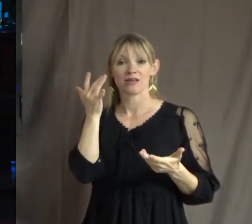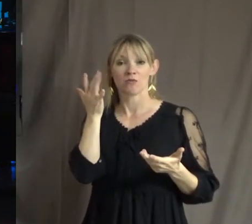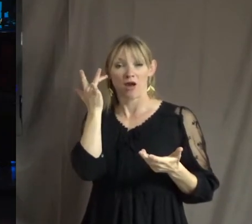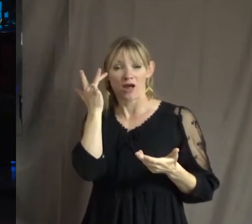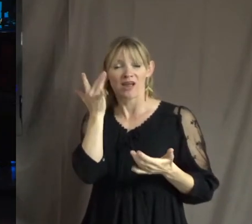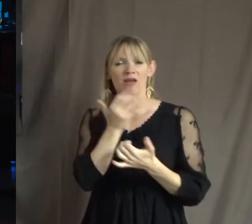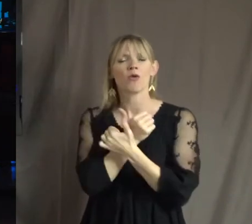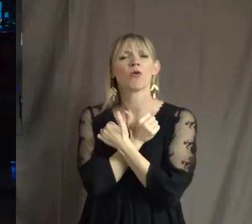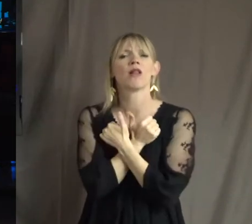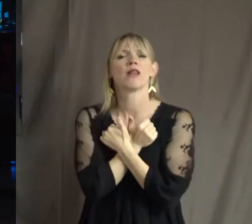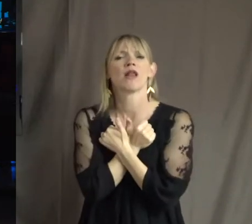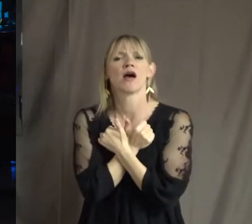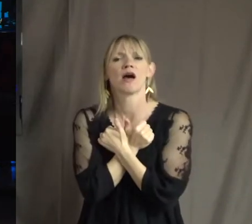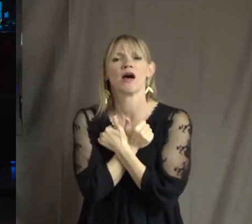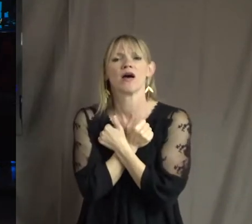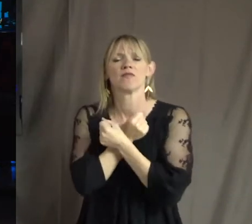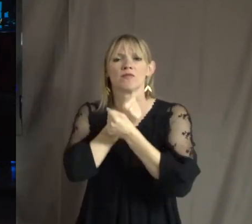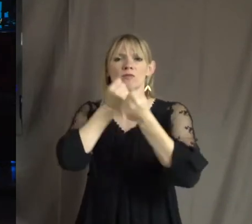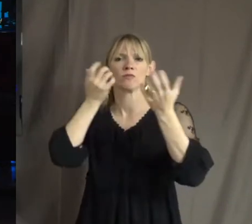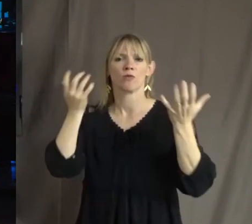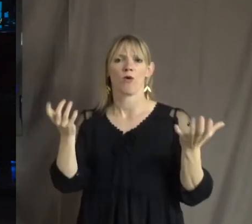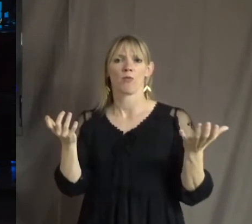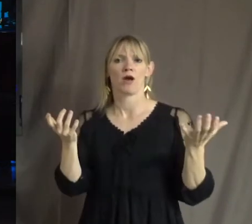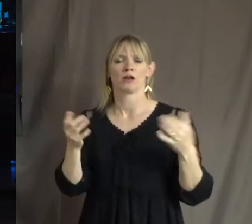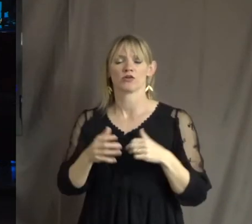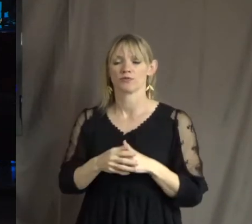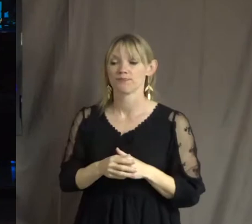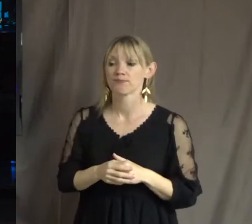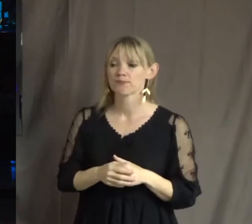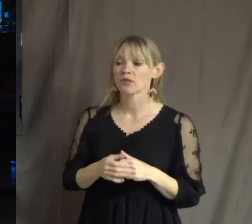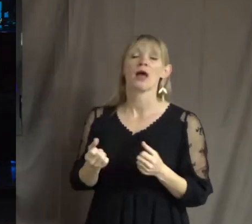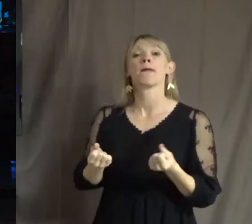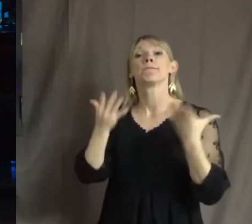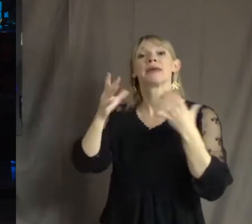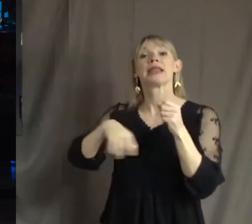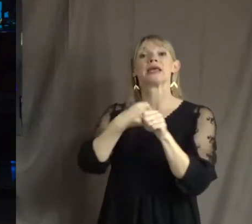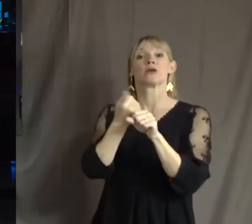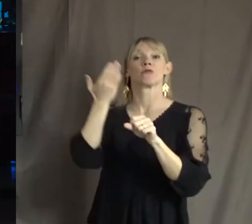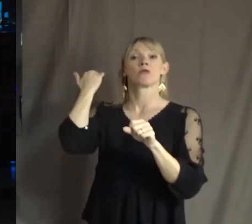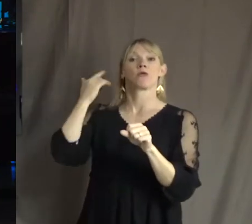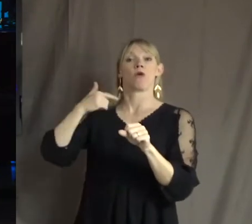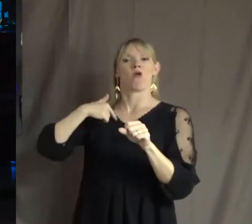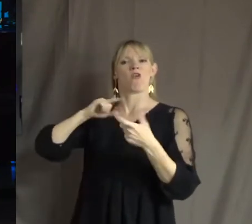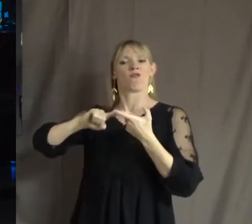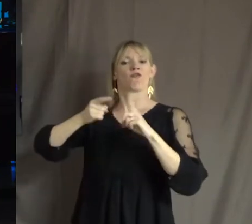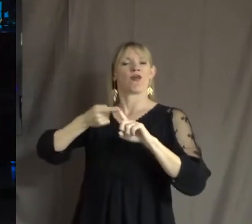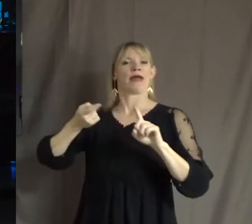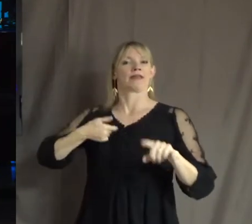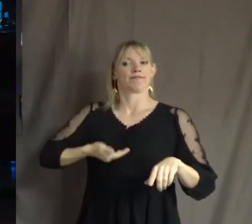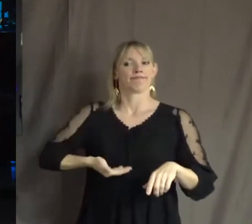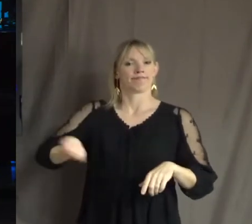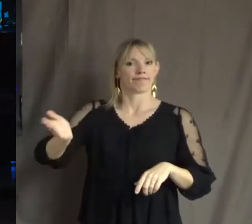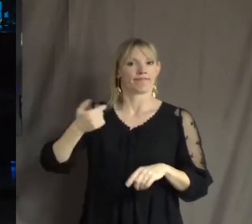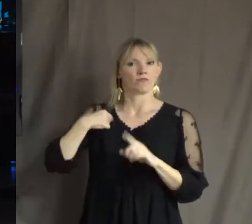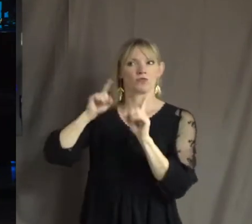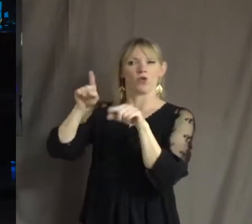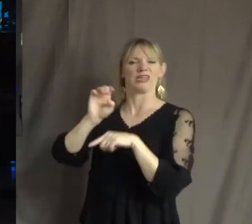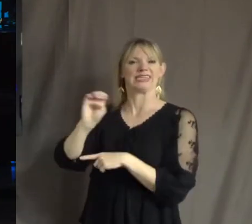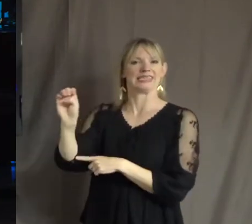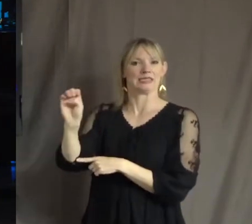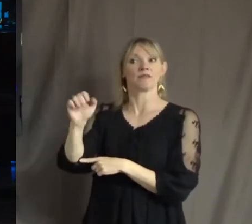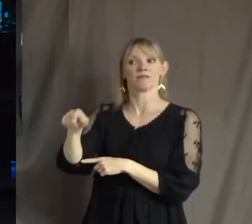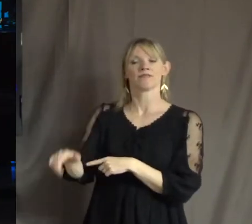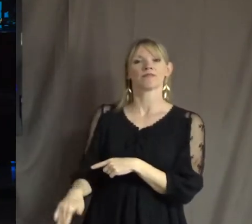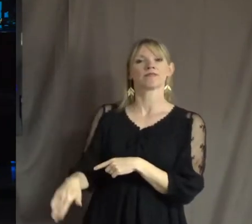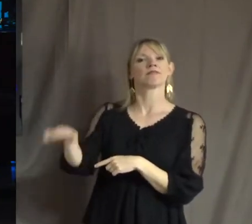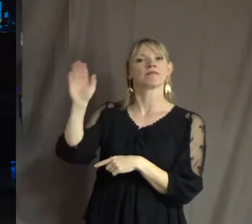much. Many years ago, I was invited to a friend's house out east, and she raises